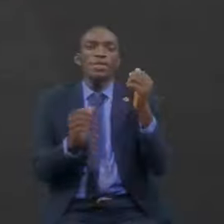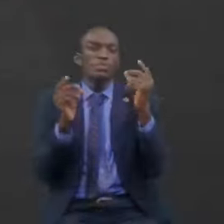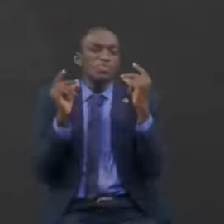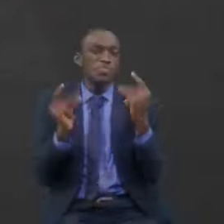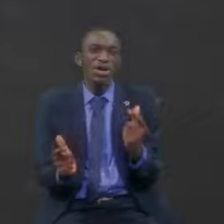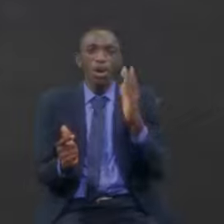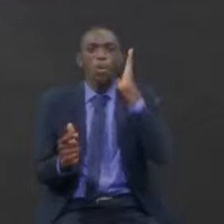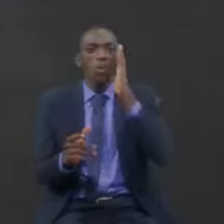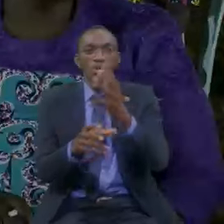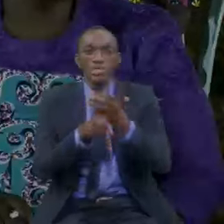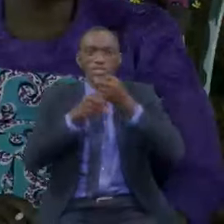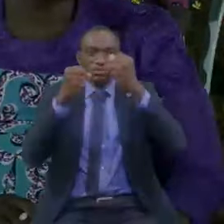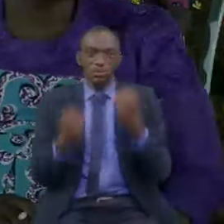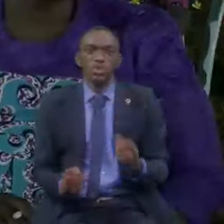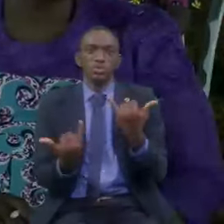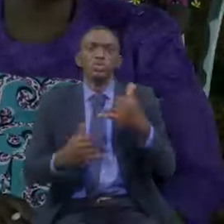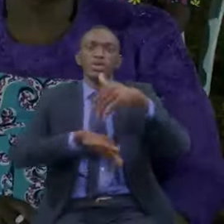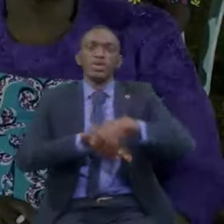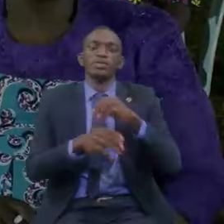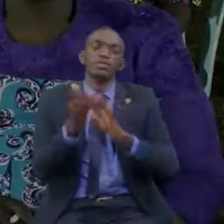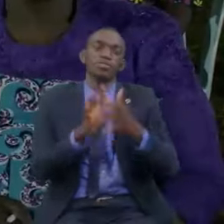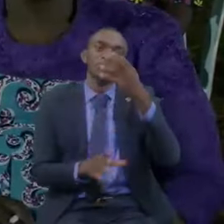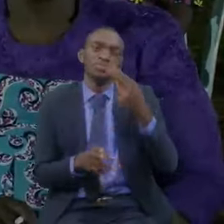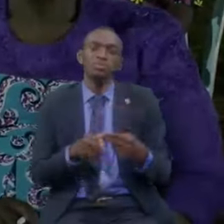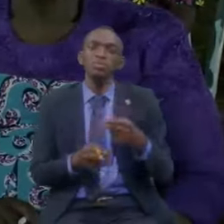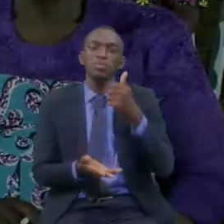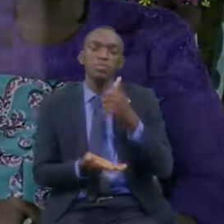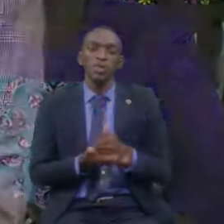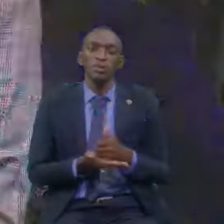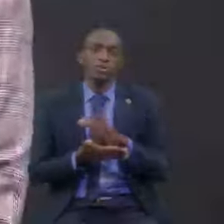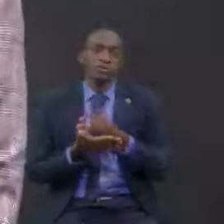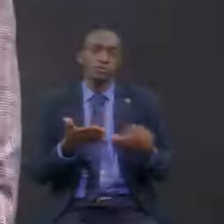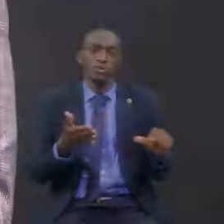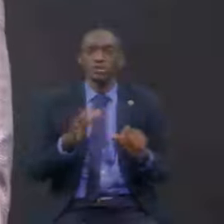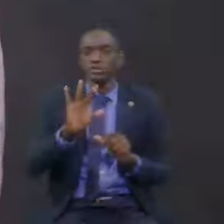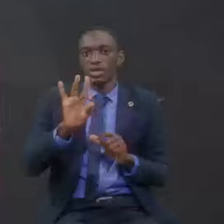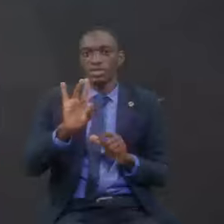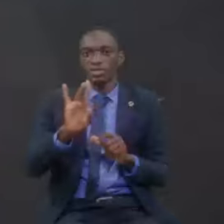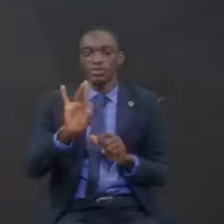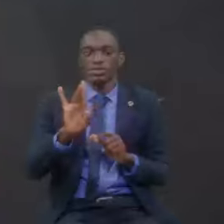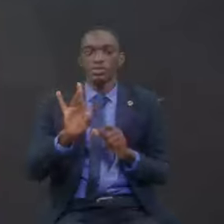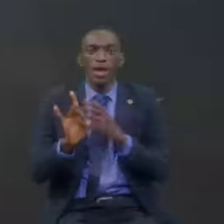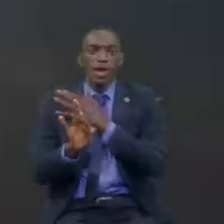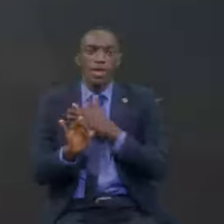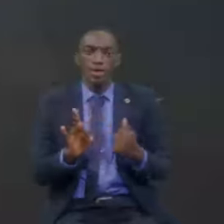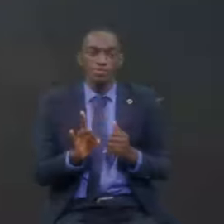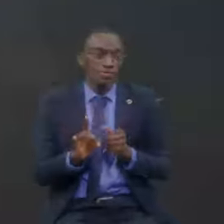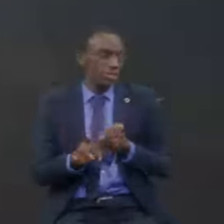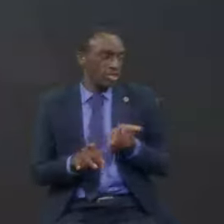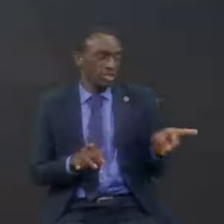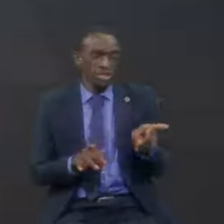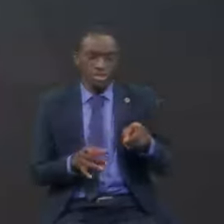strength tonight. Look at verse 8. In verse 8, and he leaping stood